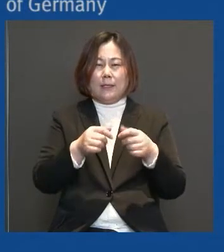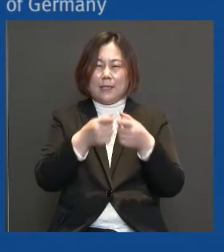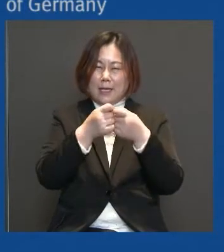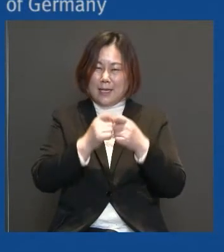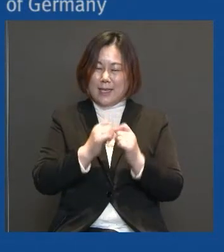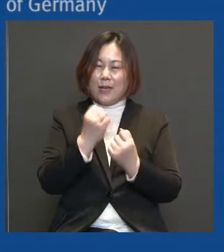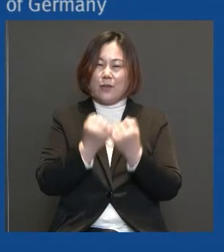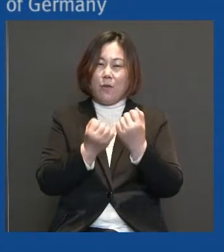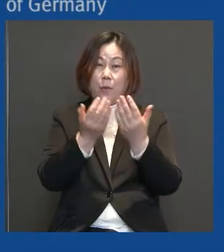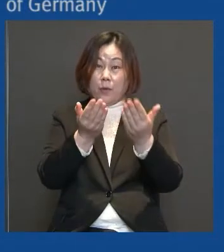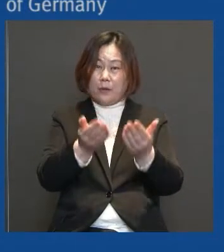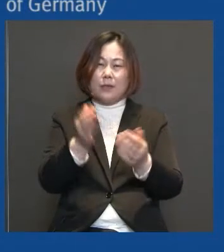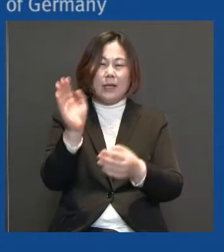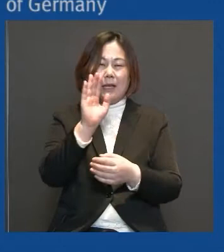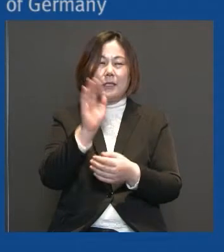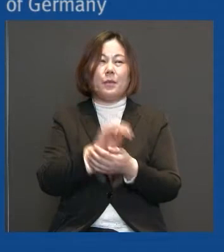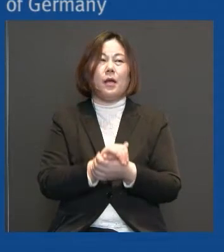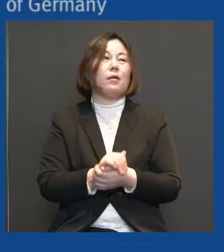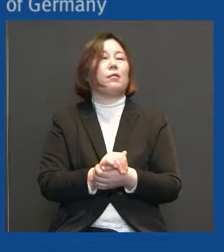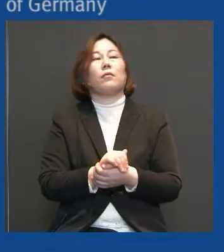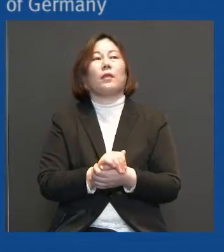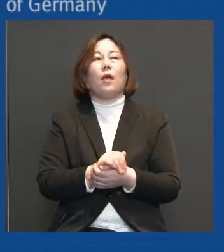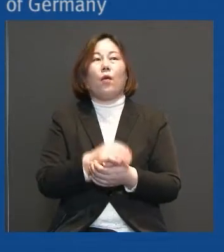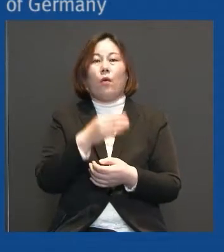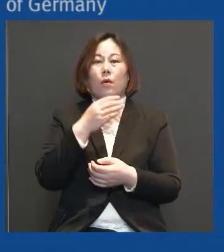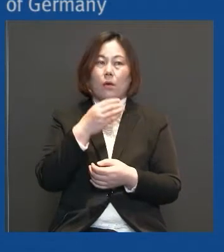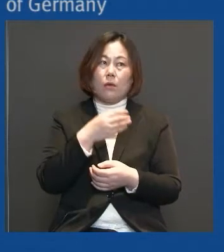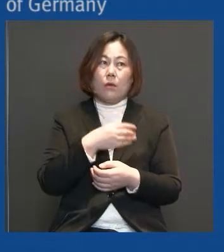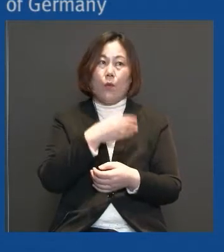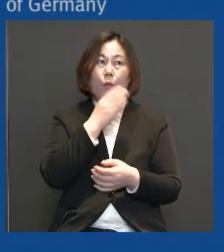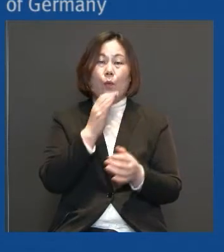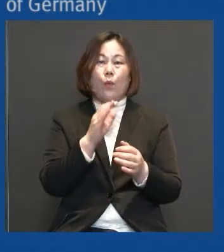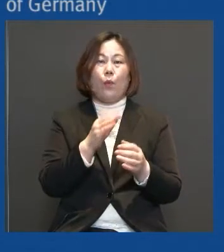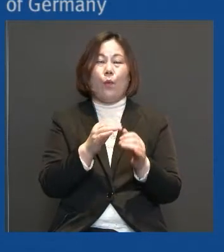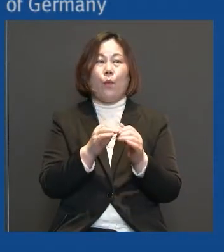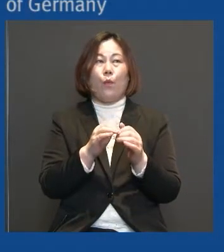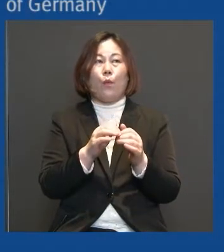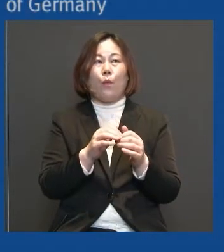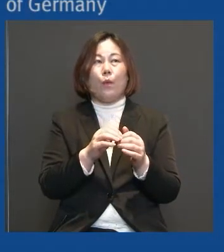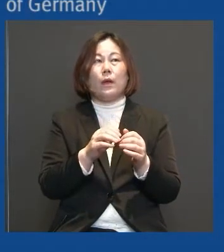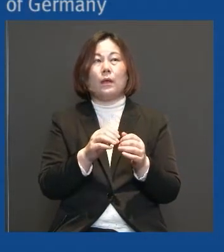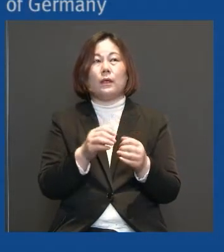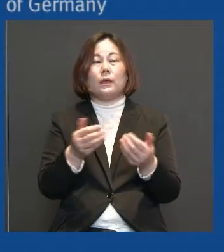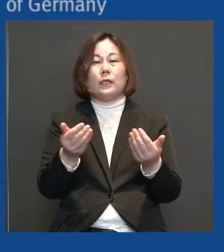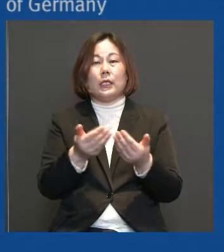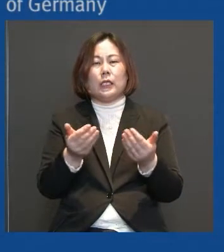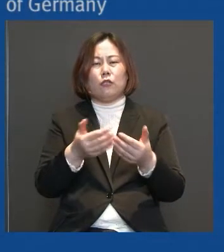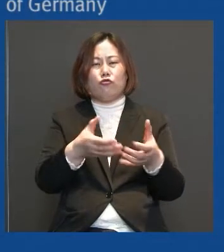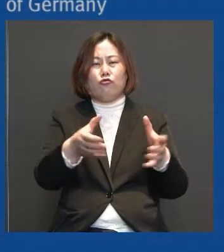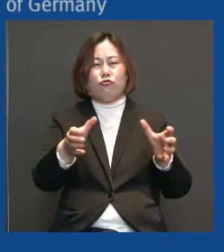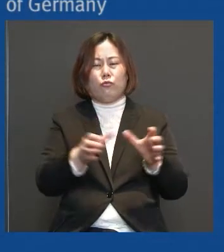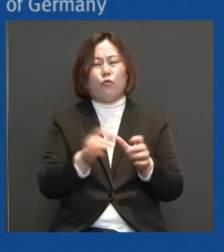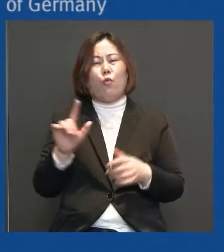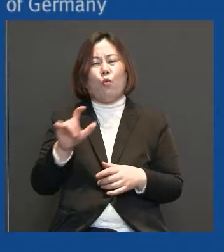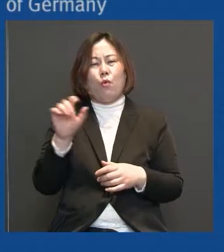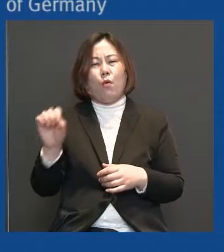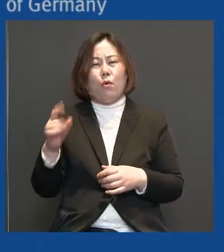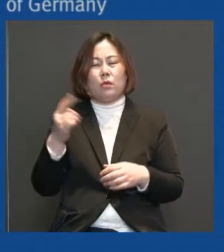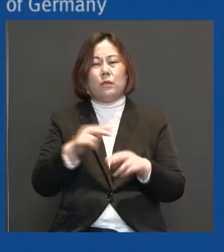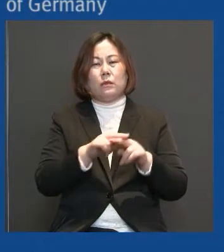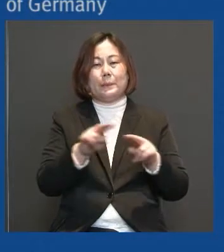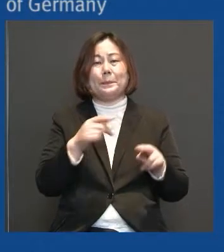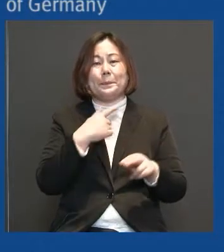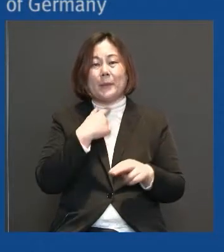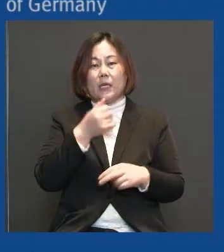working group session in New York last year had to be cancelled due to COVID-19, Germany, of course, continued the